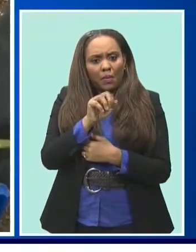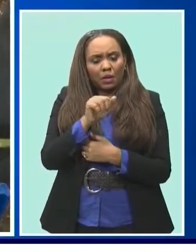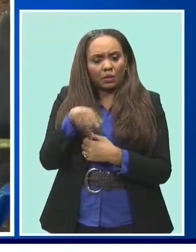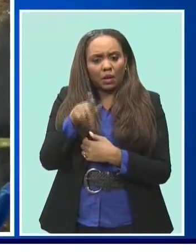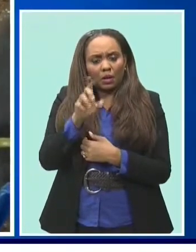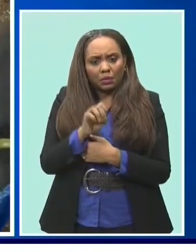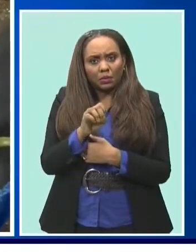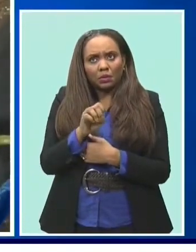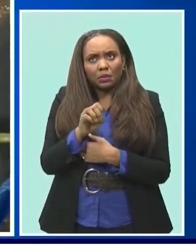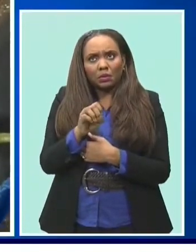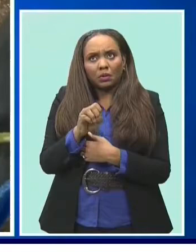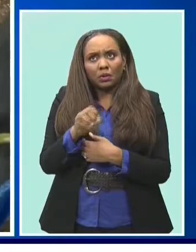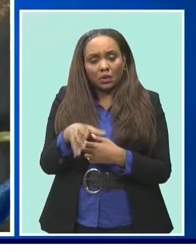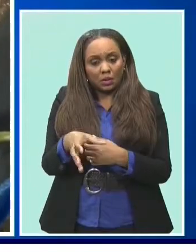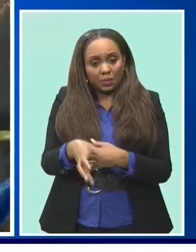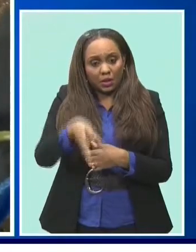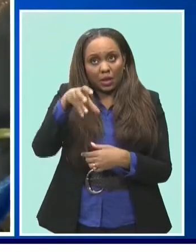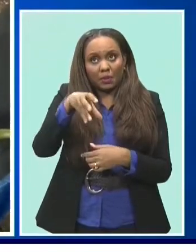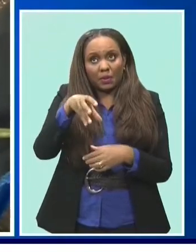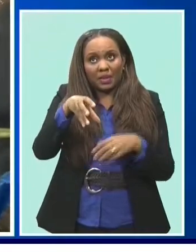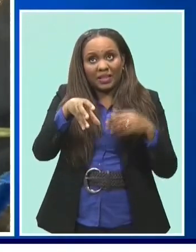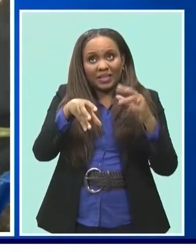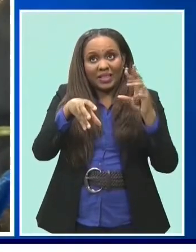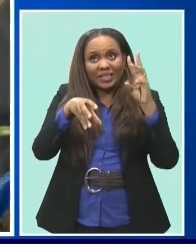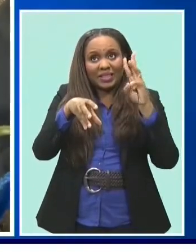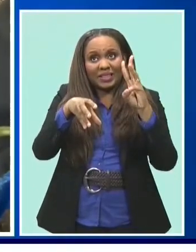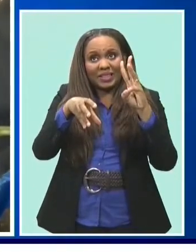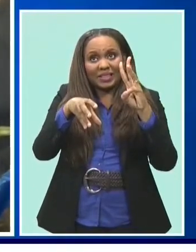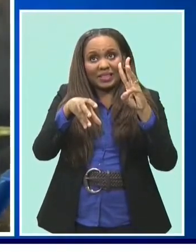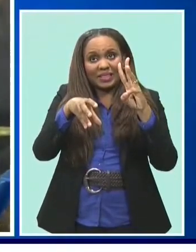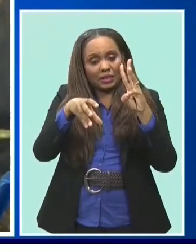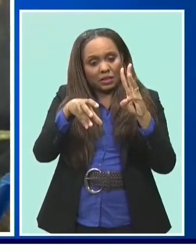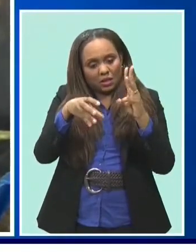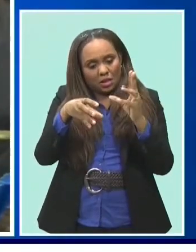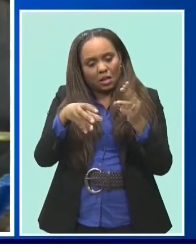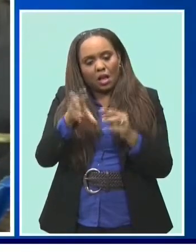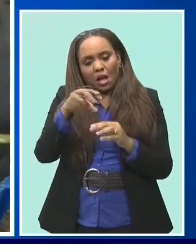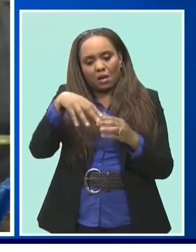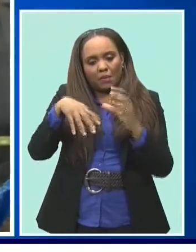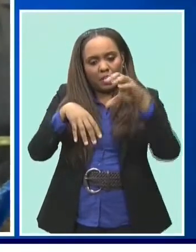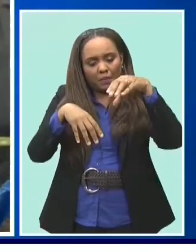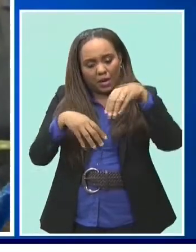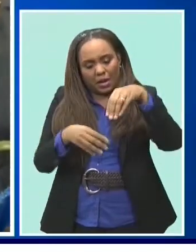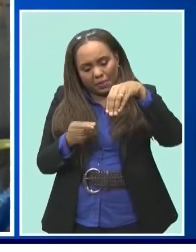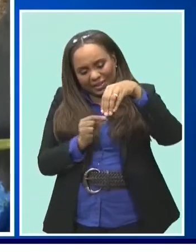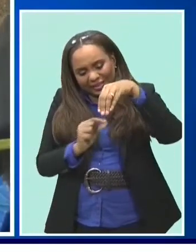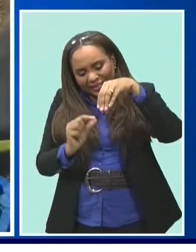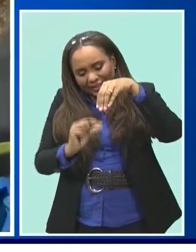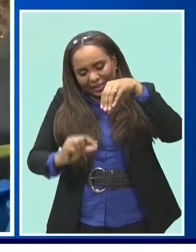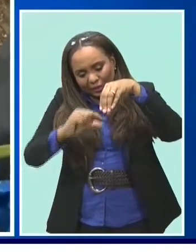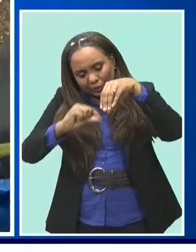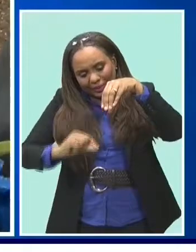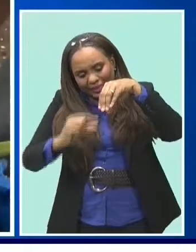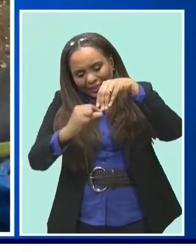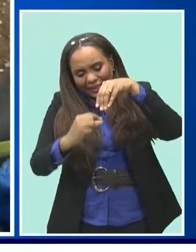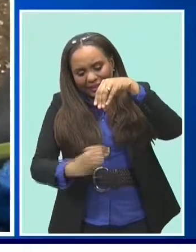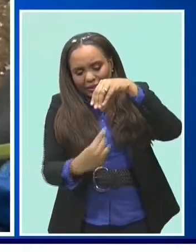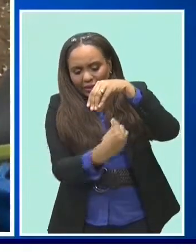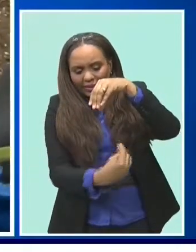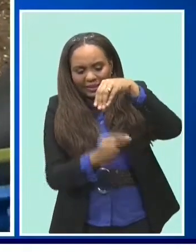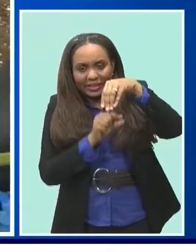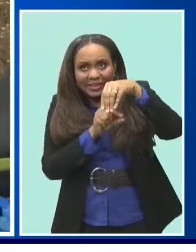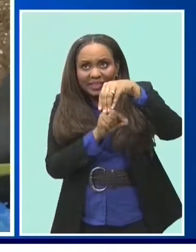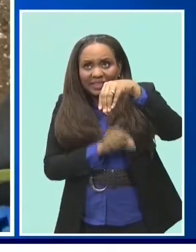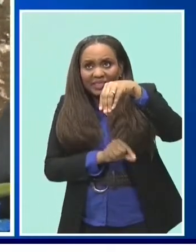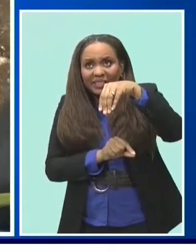this pineapple, you take off these suckers. There's 6 suckers and 1 here, so it's 7. So there's 7 plants again right here now. So all these